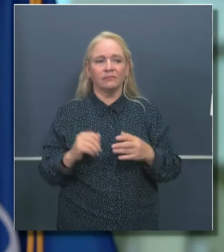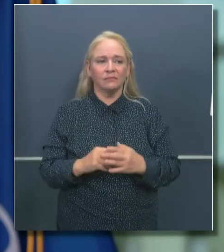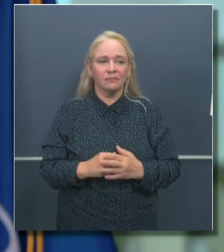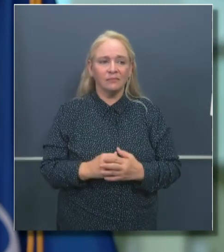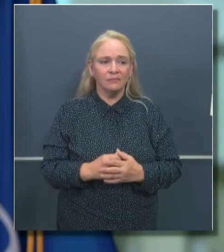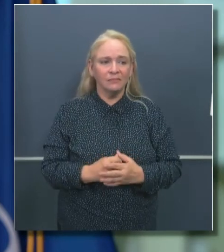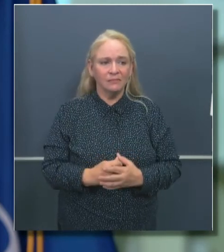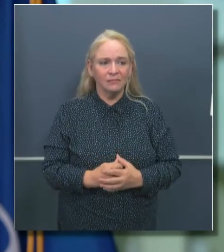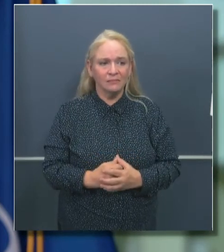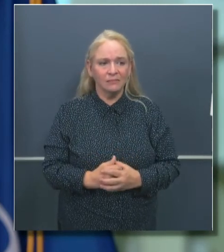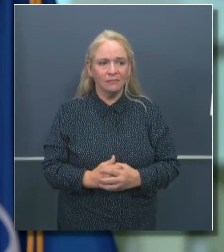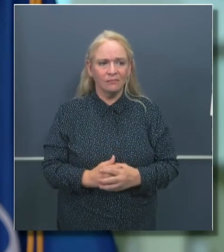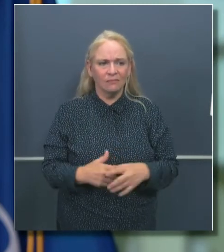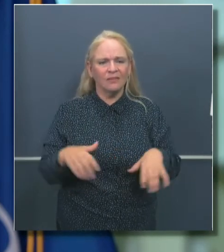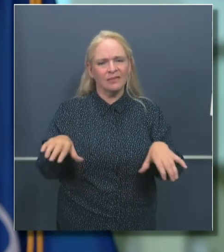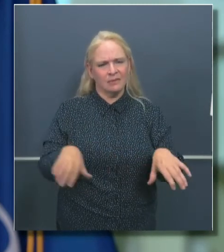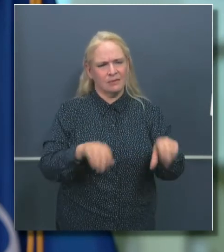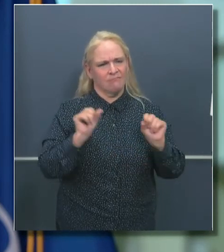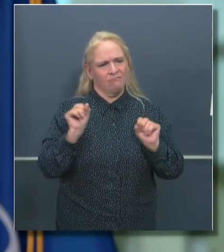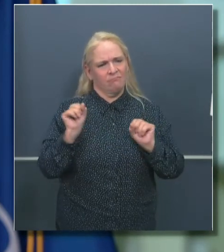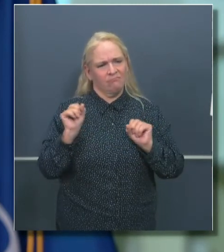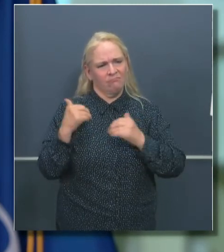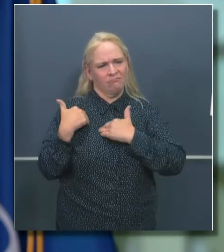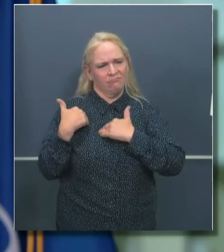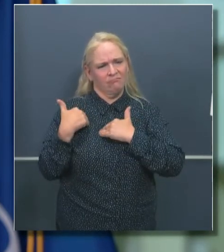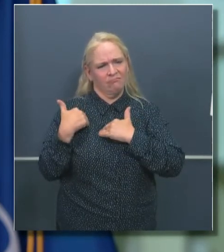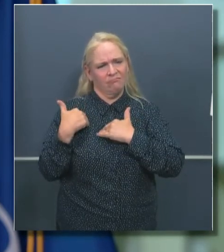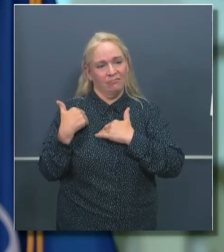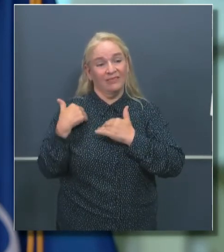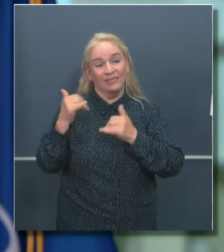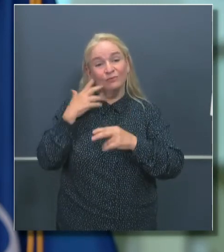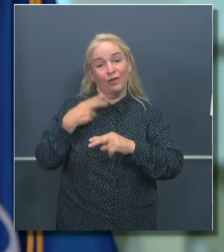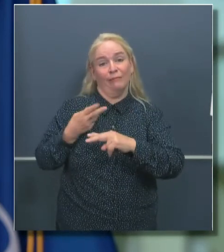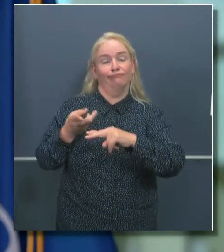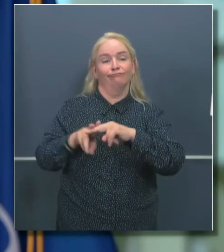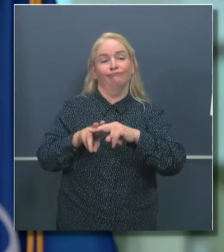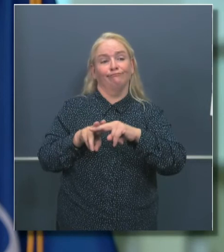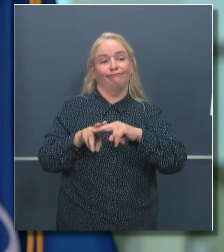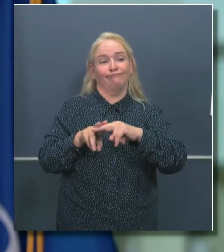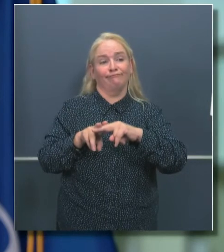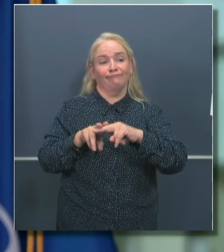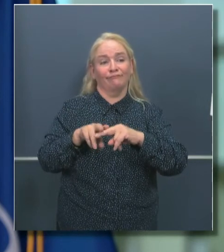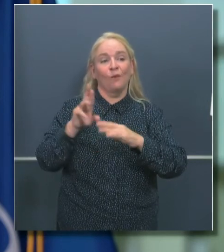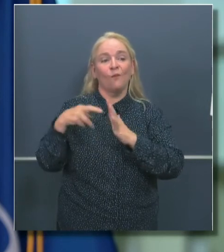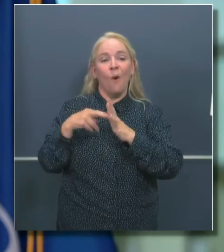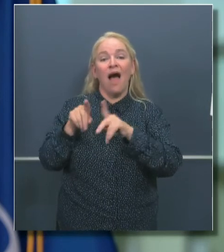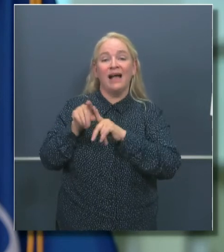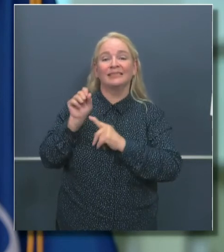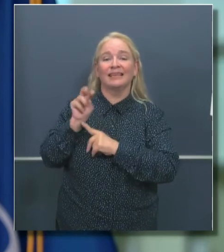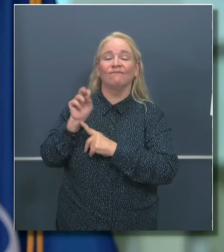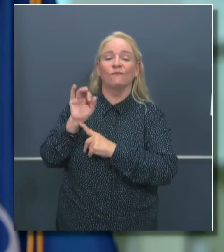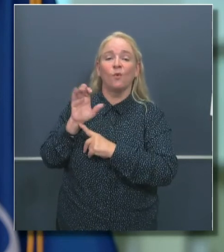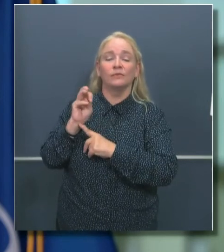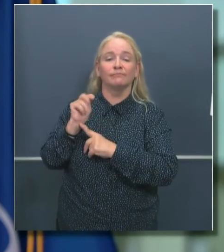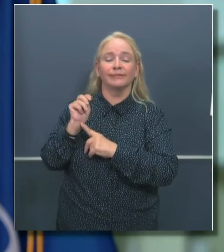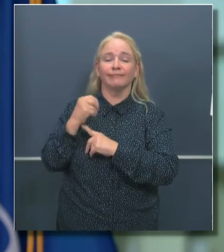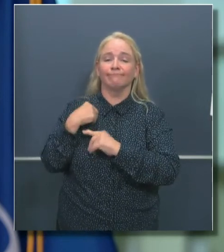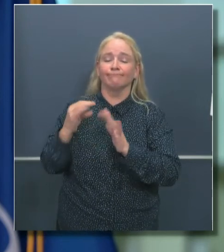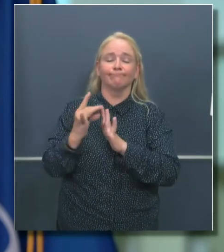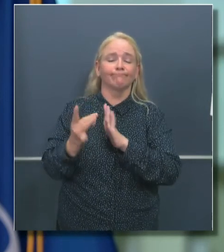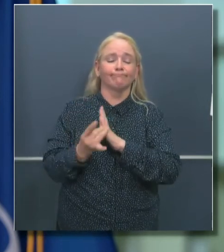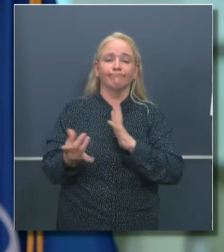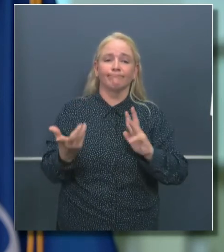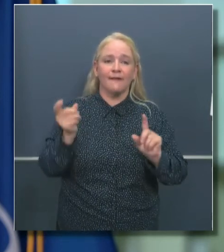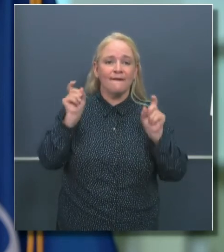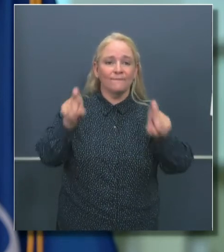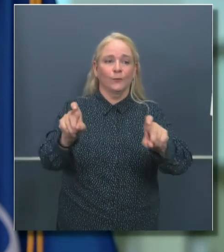stepping up our enforcement, not just to businesses, but across the spectrum, and encouraging people to do more and do better.